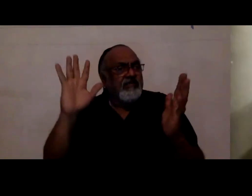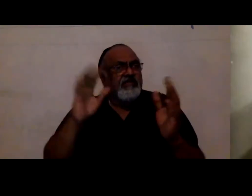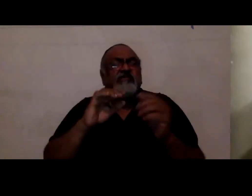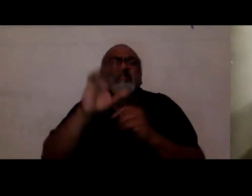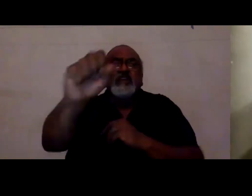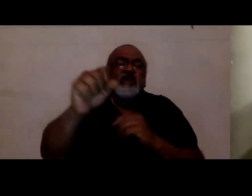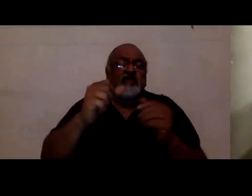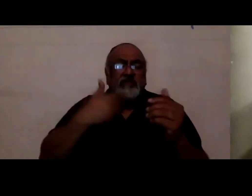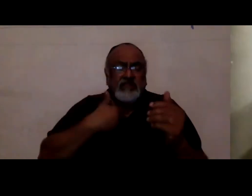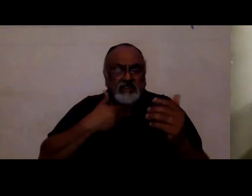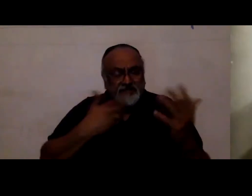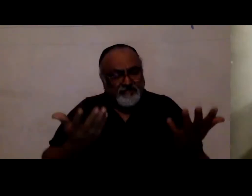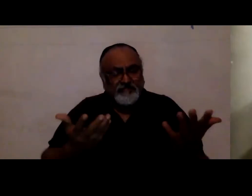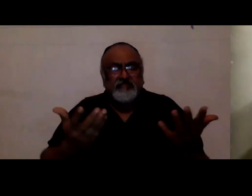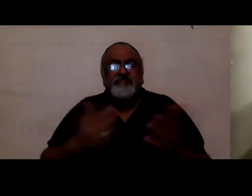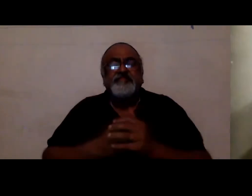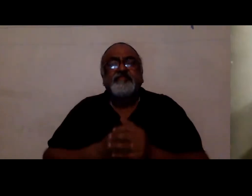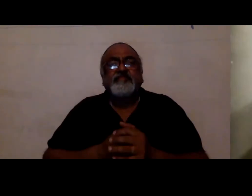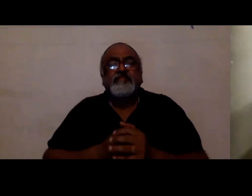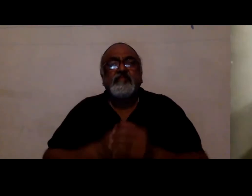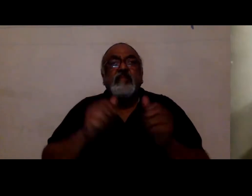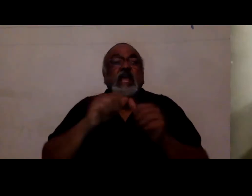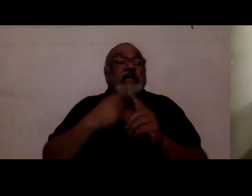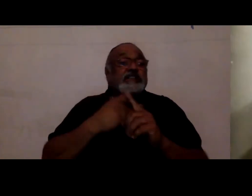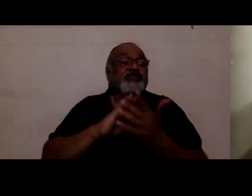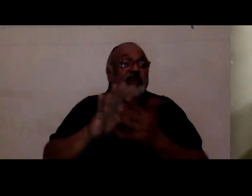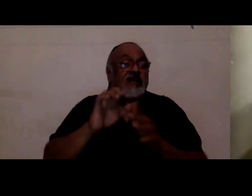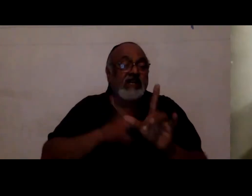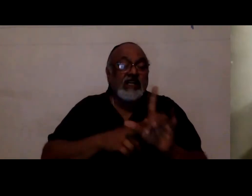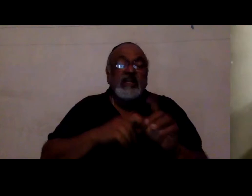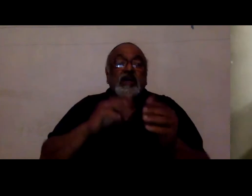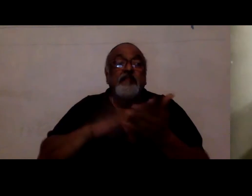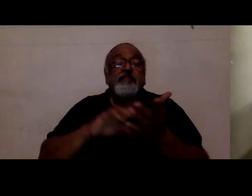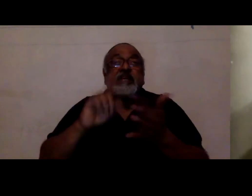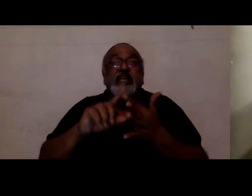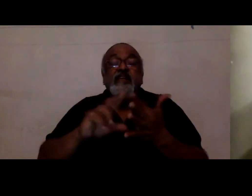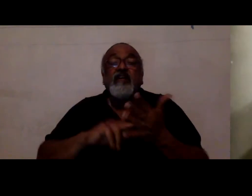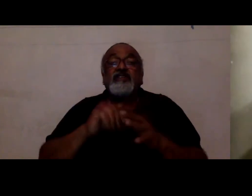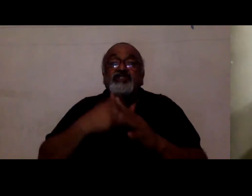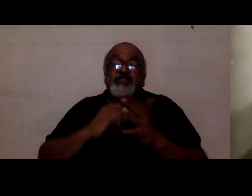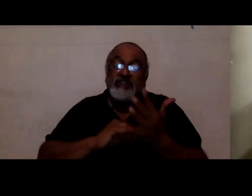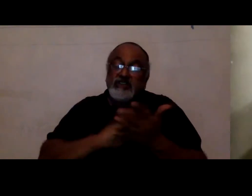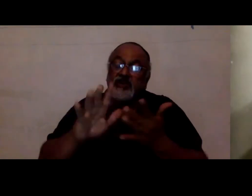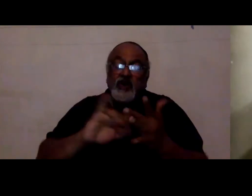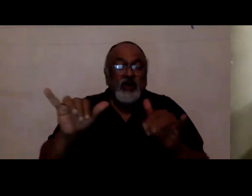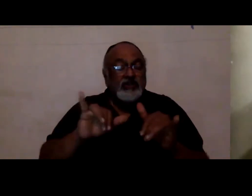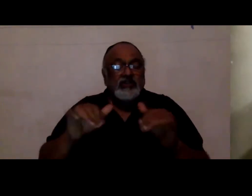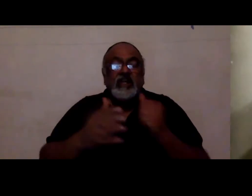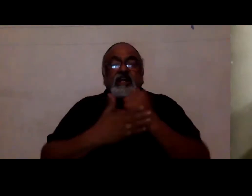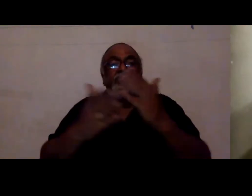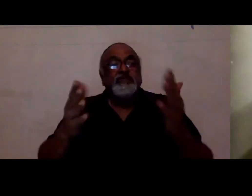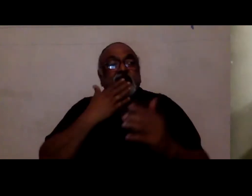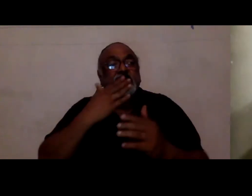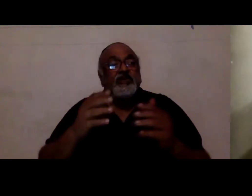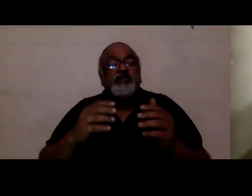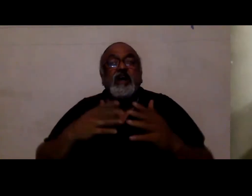to me, and you can reach out to Miss Meenakshi via me. And thank you again, Meenakshi. Thank you, Arun sir.